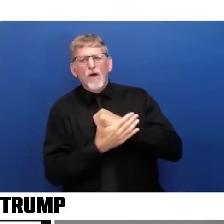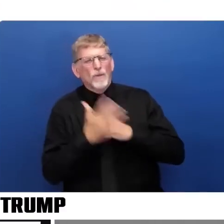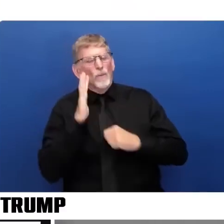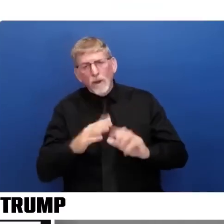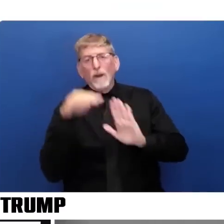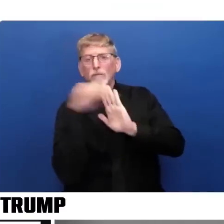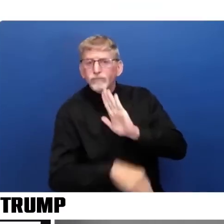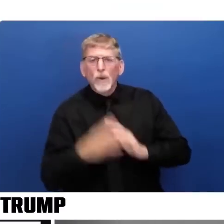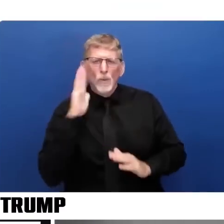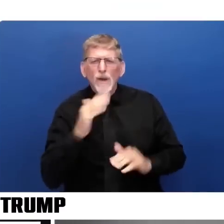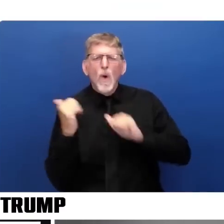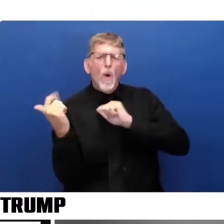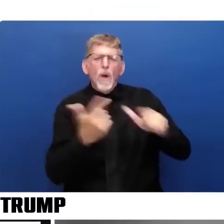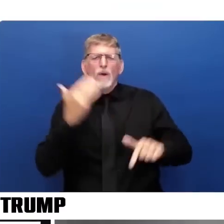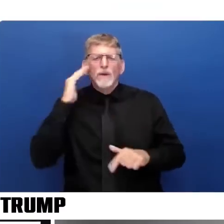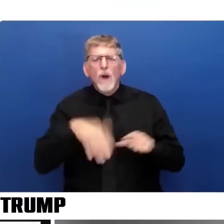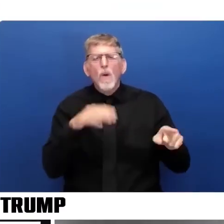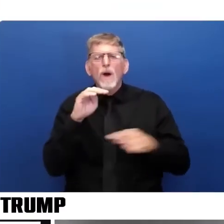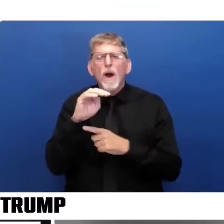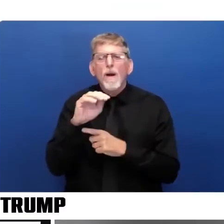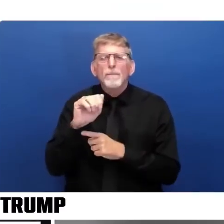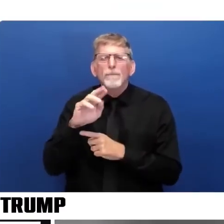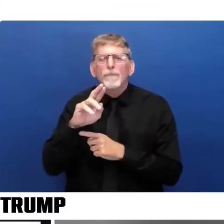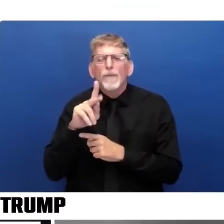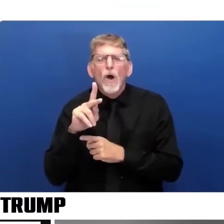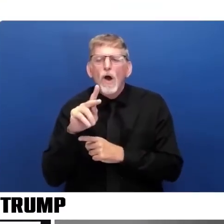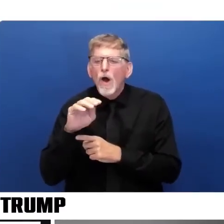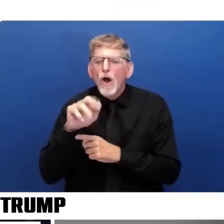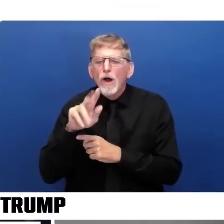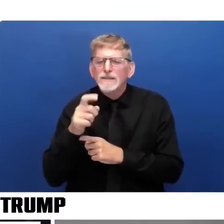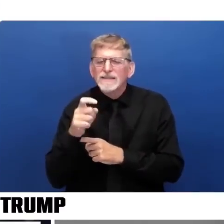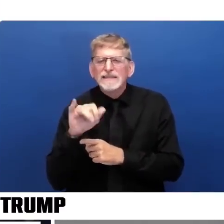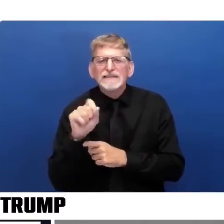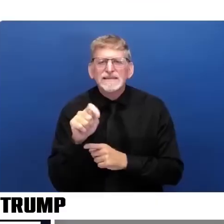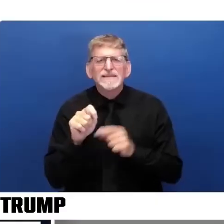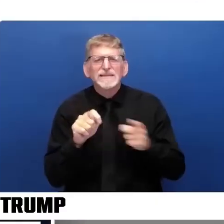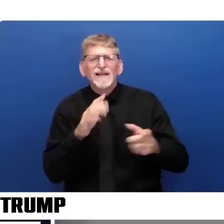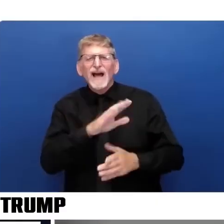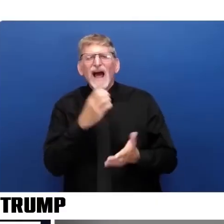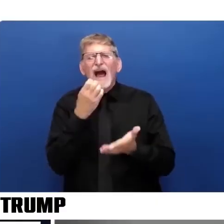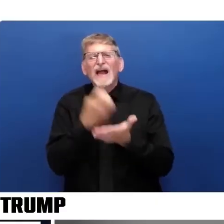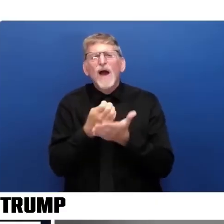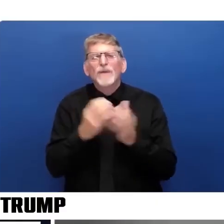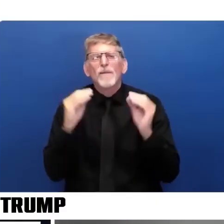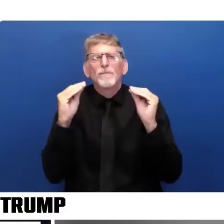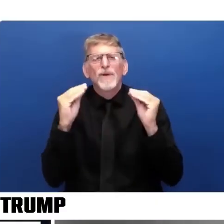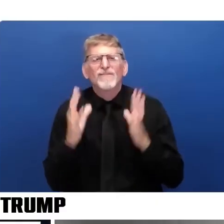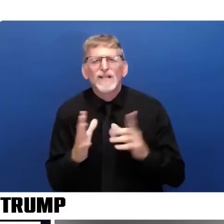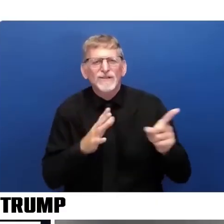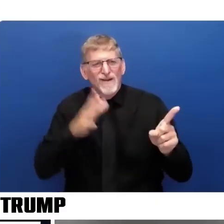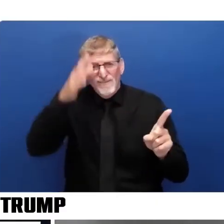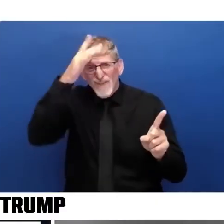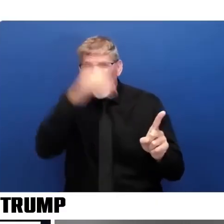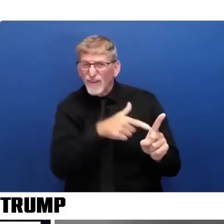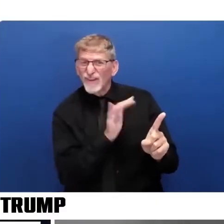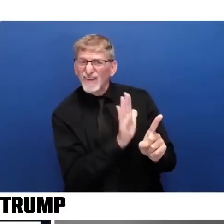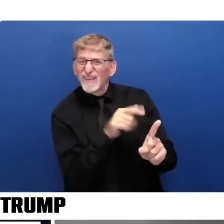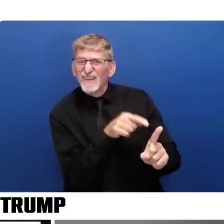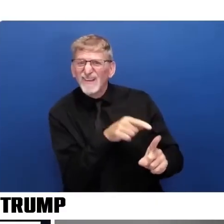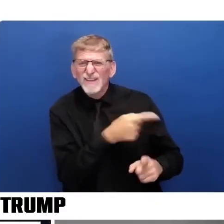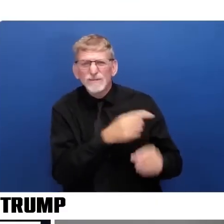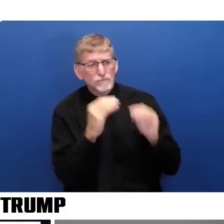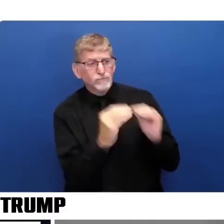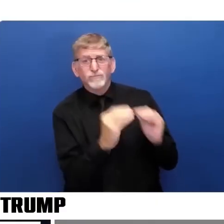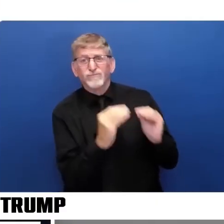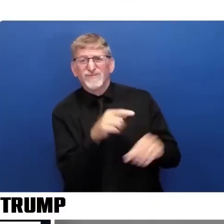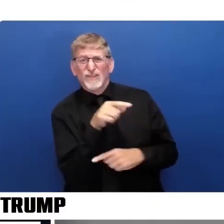Marxist. Her father's a Marxist professor in economics, and he taught her well. But when you look at what she's done to our country,